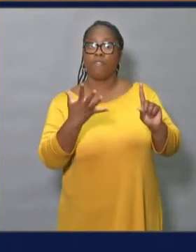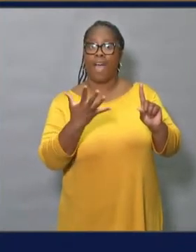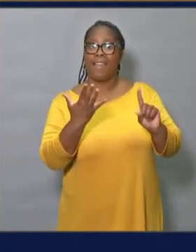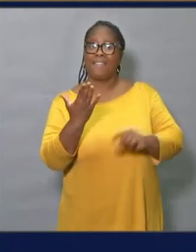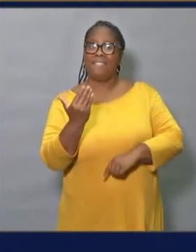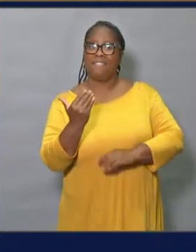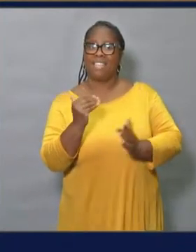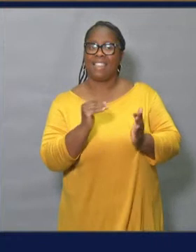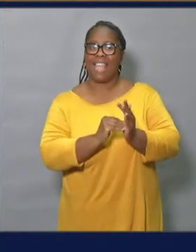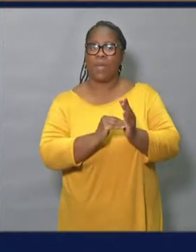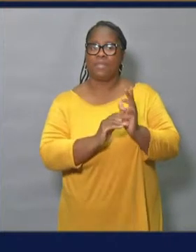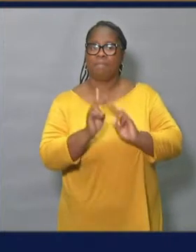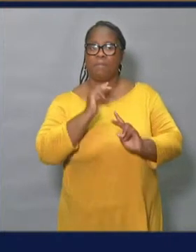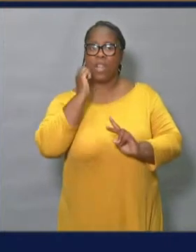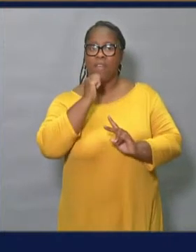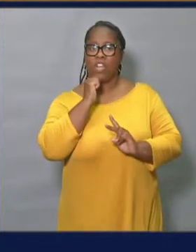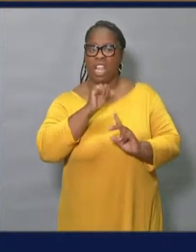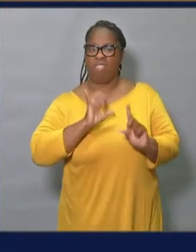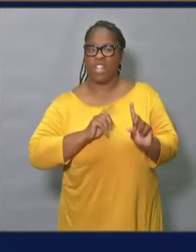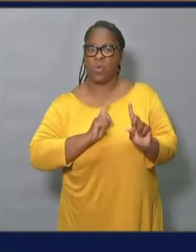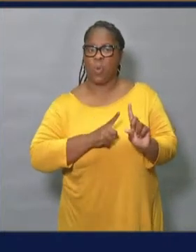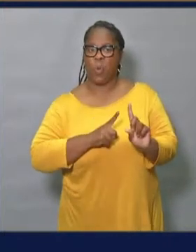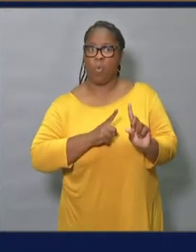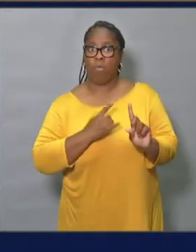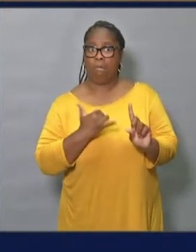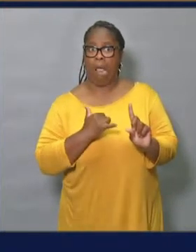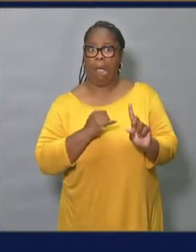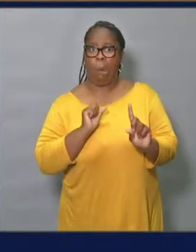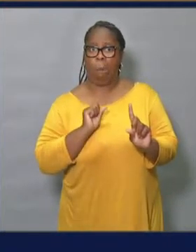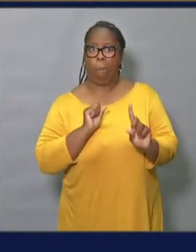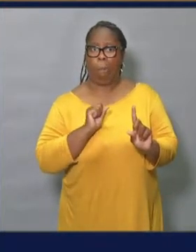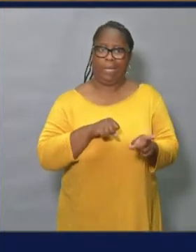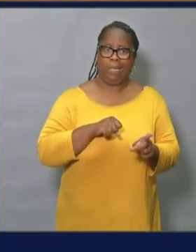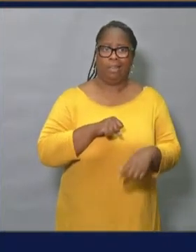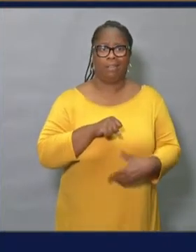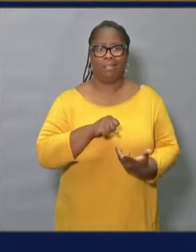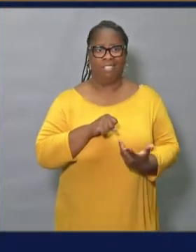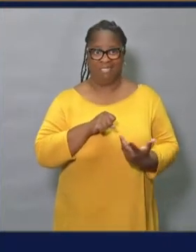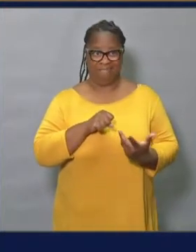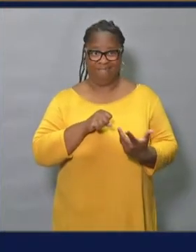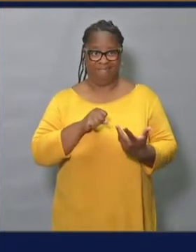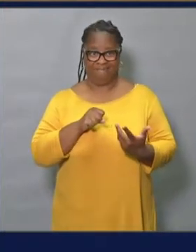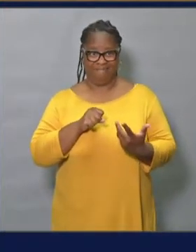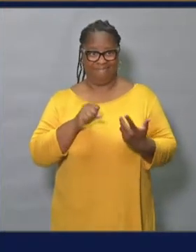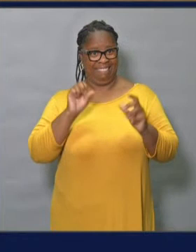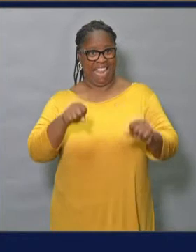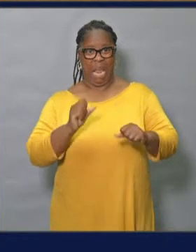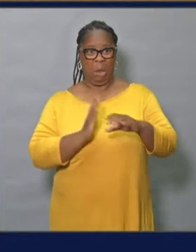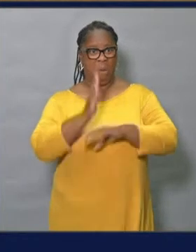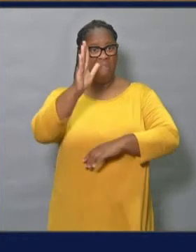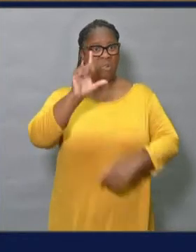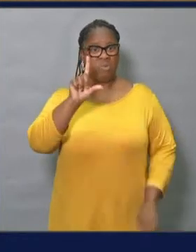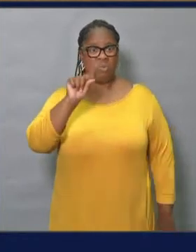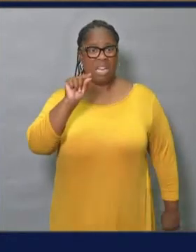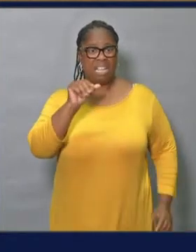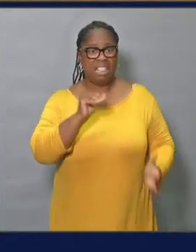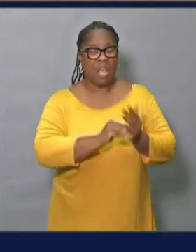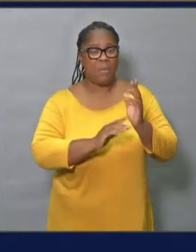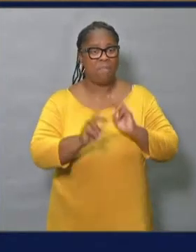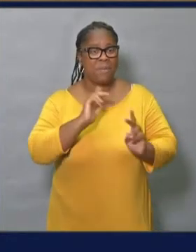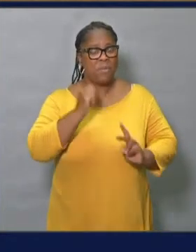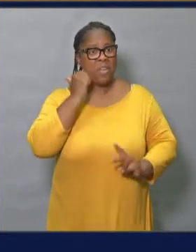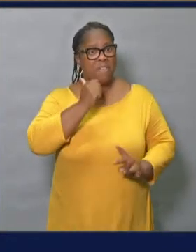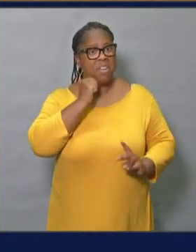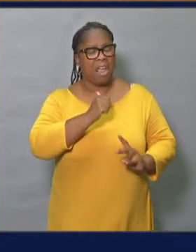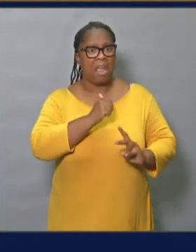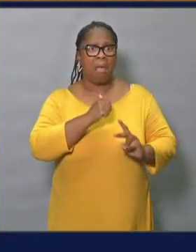test 15,000 people a day. As a matter of fact, at the peak, we were testing over 20,000 people a day. And I do want to note